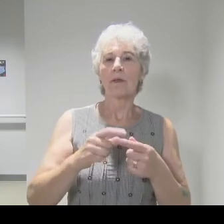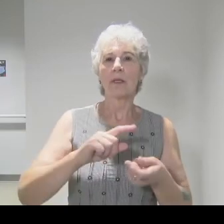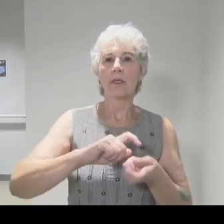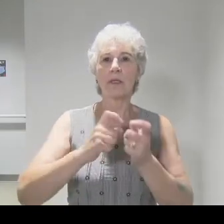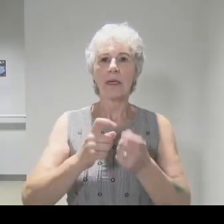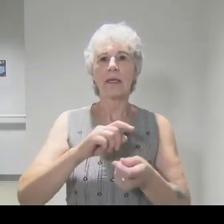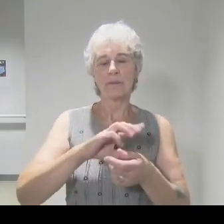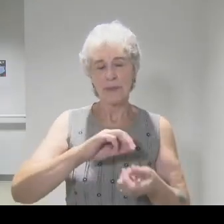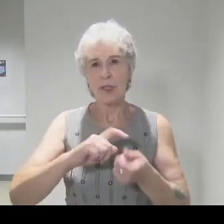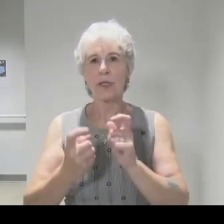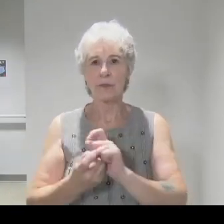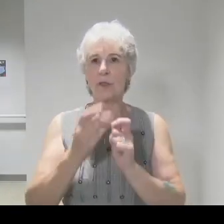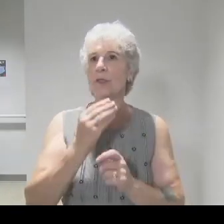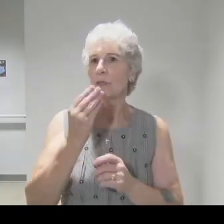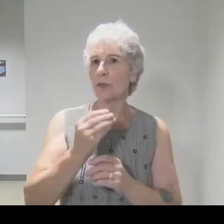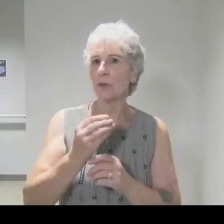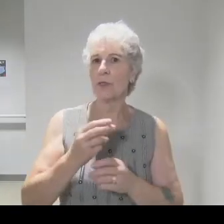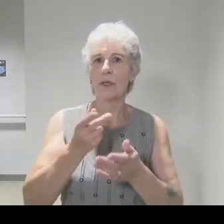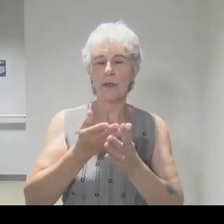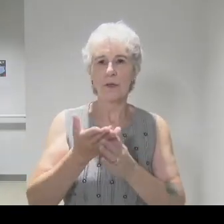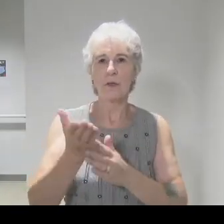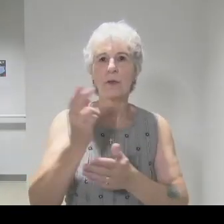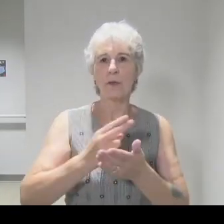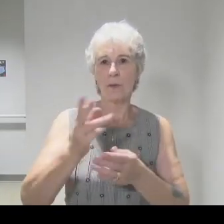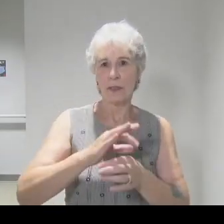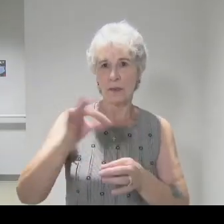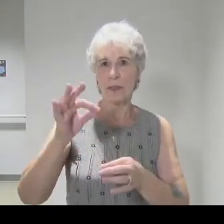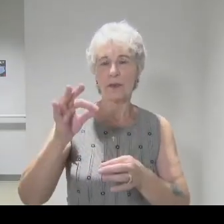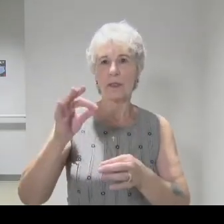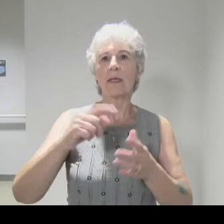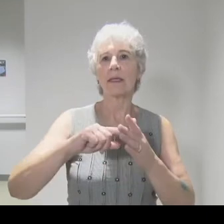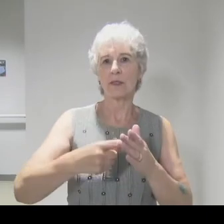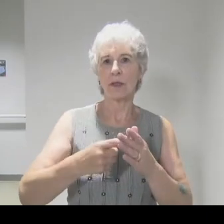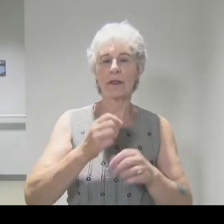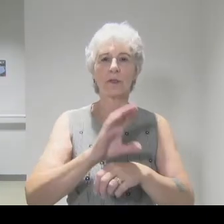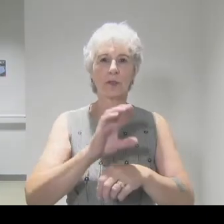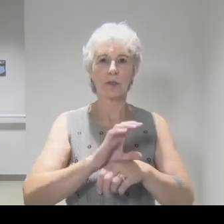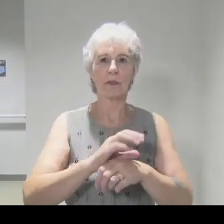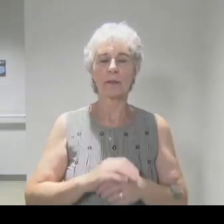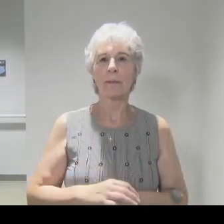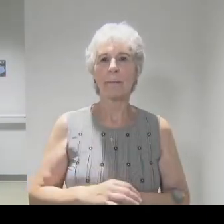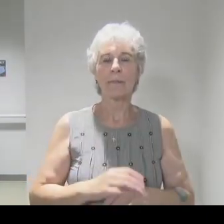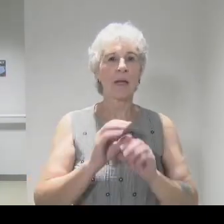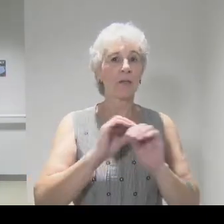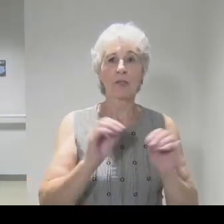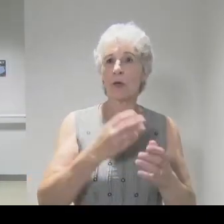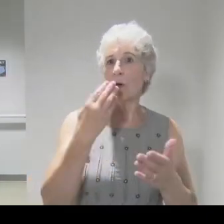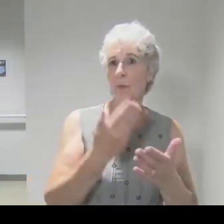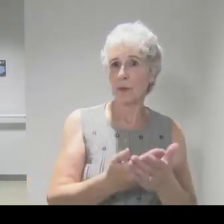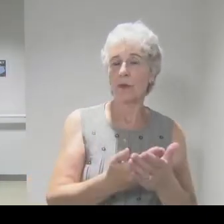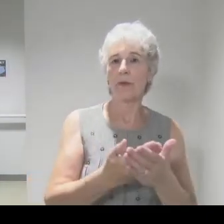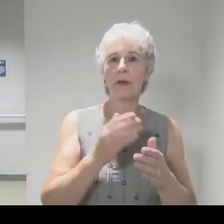Rome, and through the Holy Spirit, they started churches. By the way, there's no evidence that Peter started the church